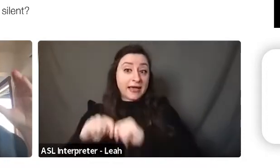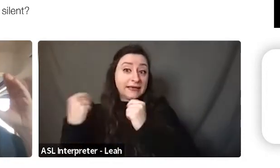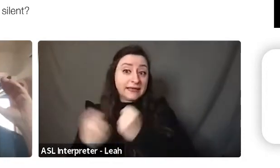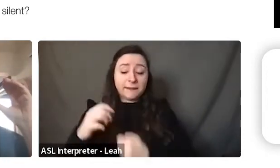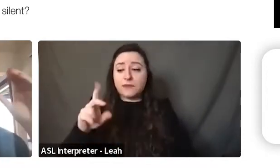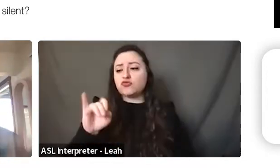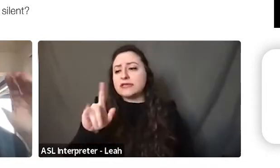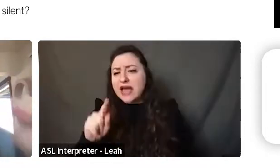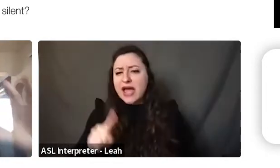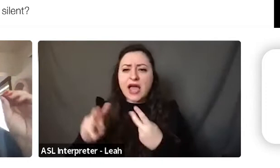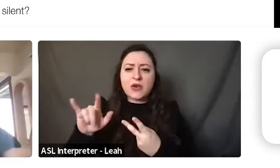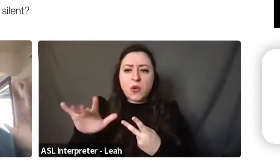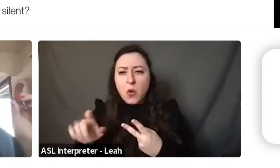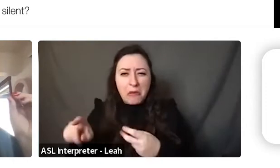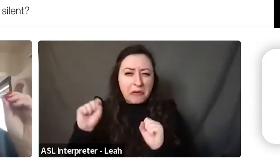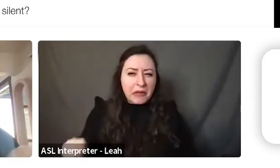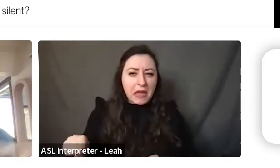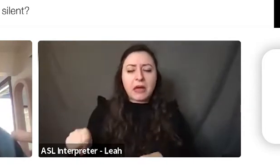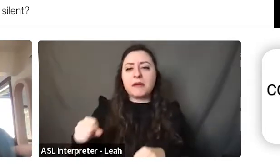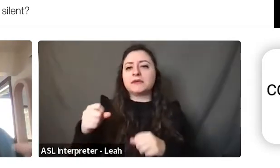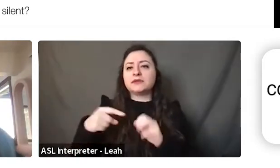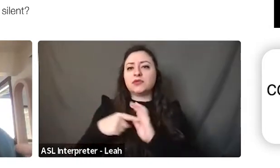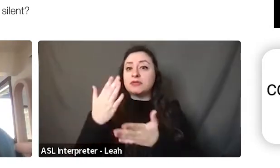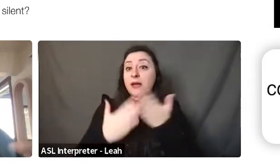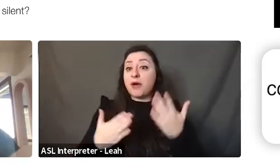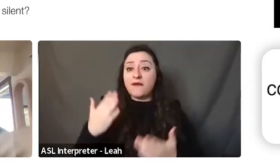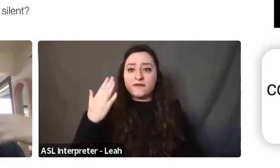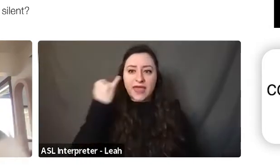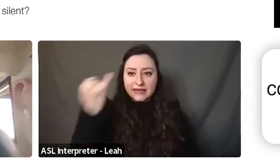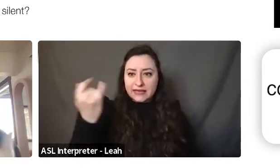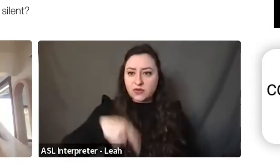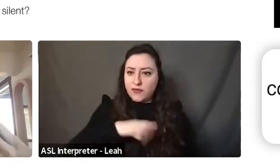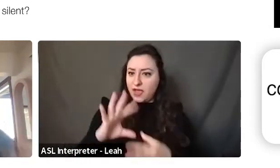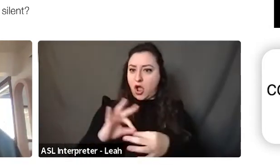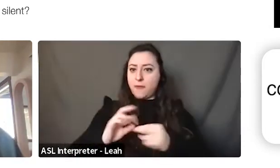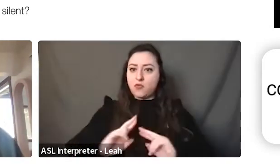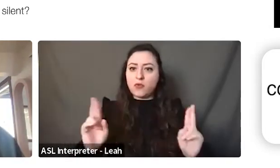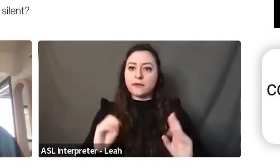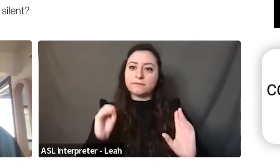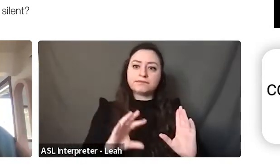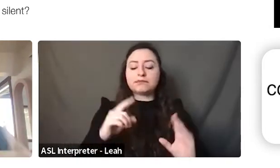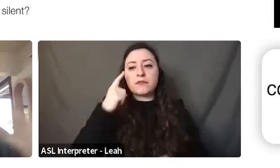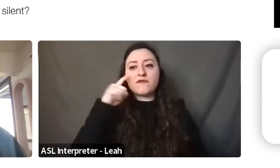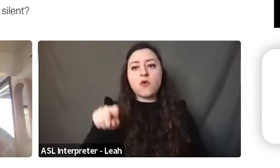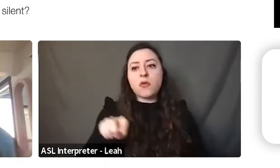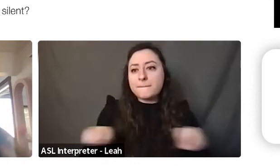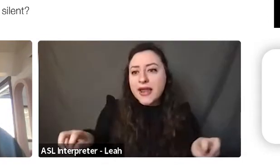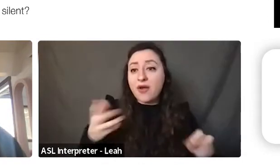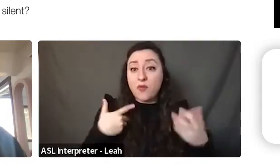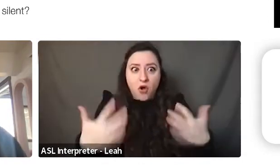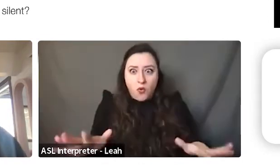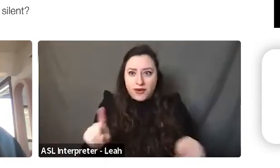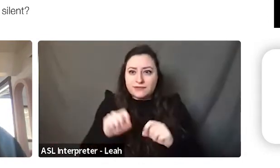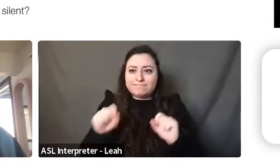Nicole, if you can just base some of the ideas of the things that we've commented already to prepare for this panel. And we've already started seeding